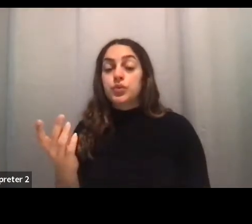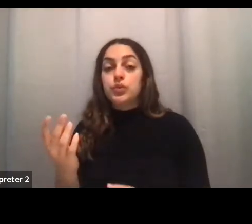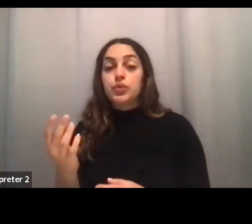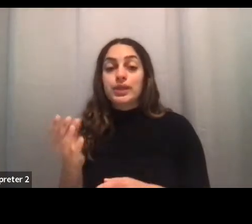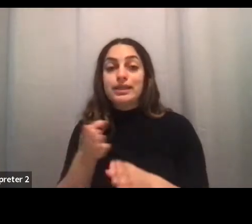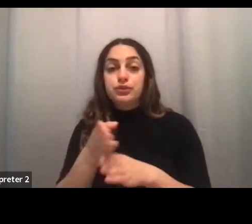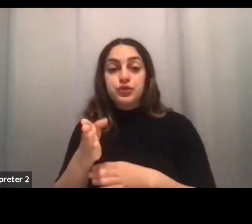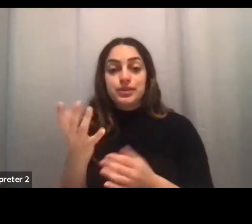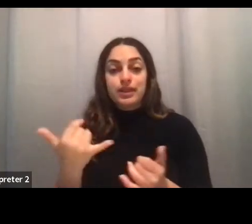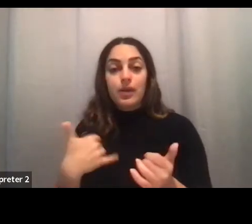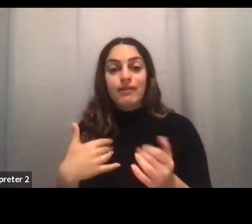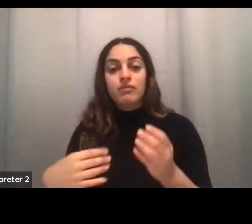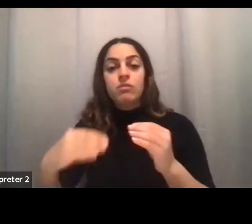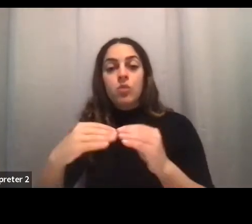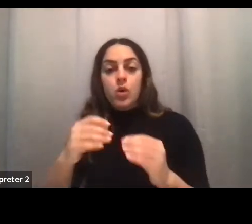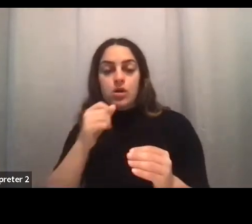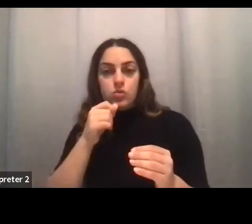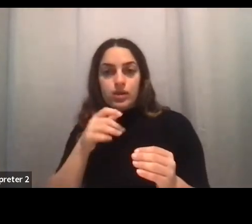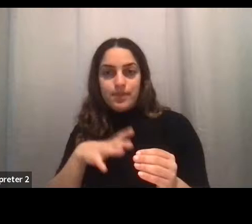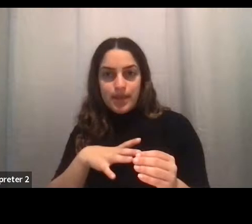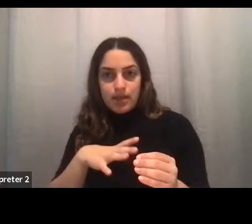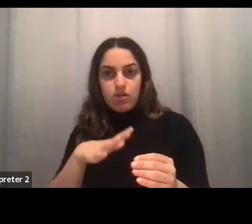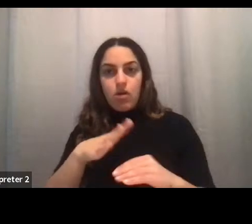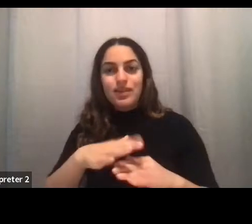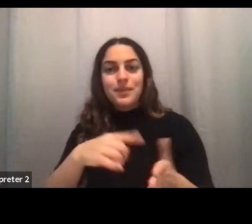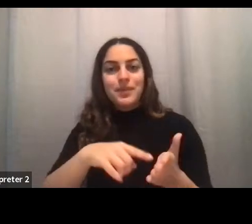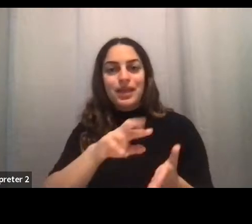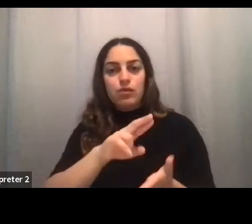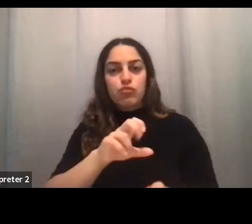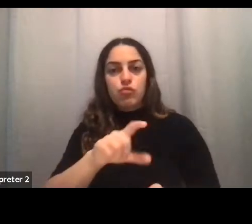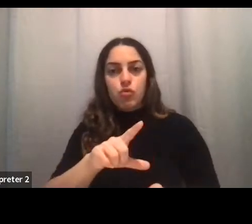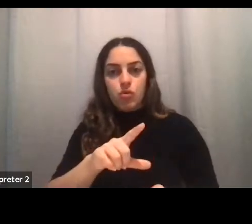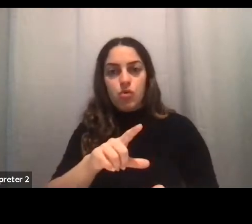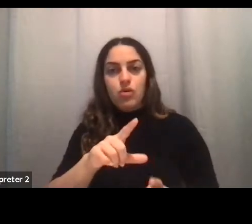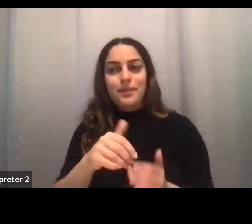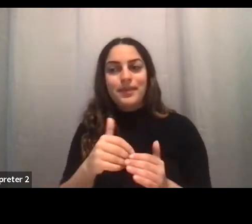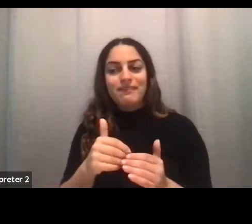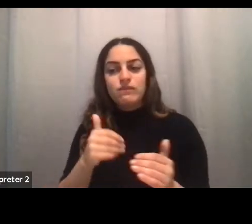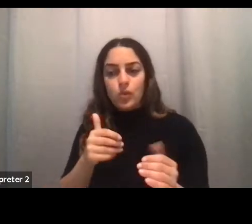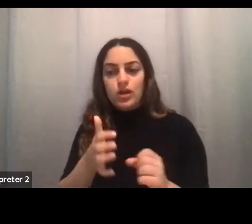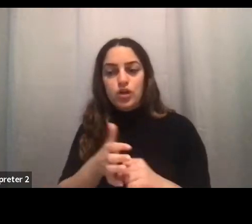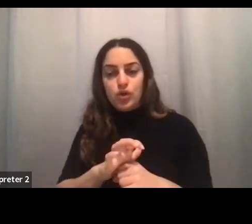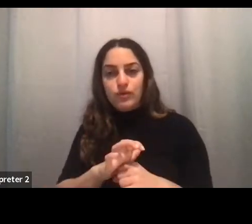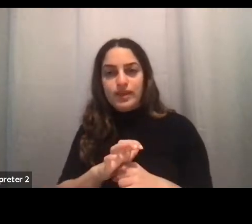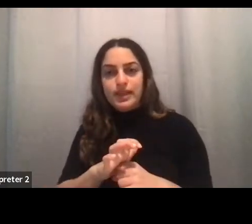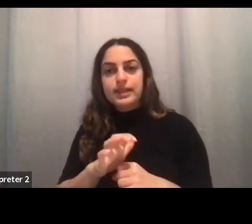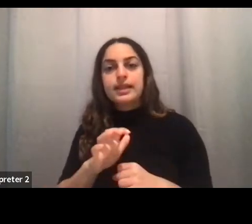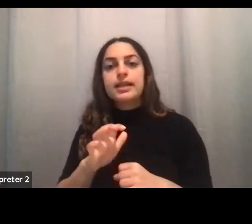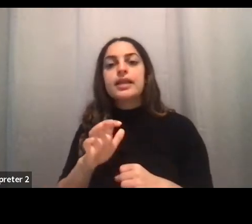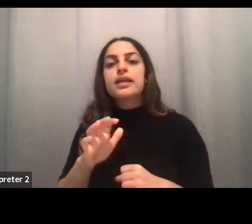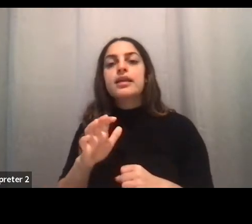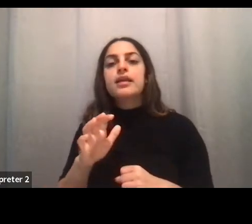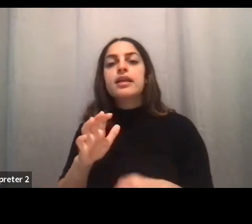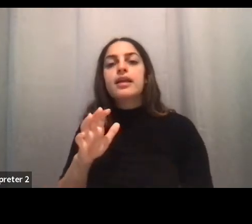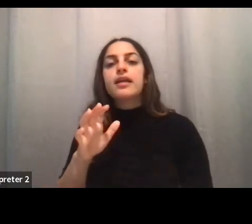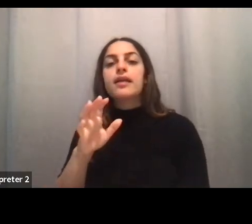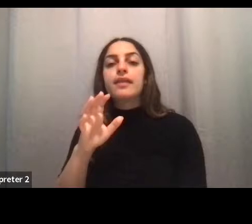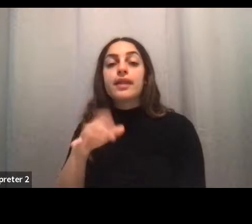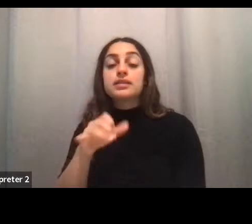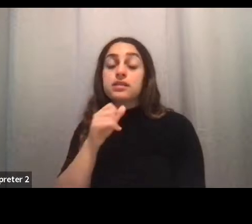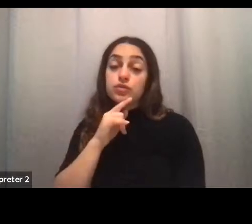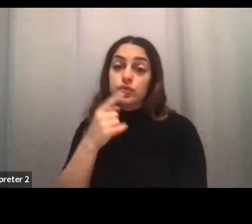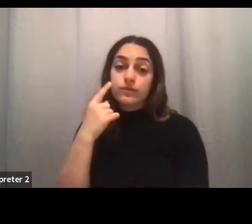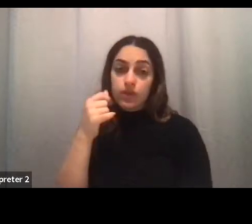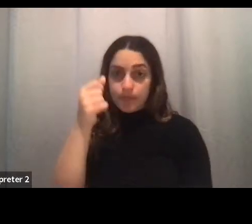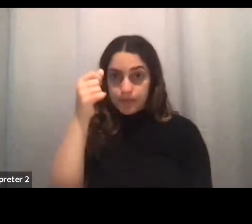now more women than on payroll than where they're pre-covered and that's not um the same is not true for men yet